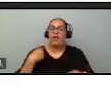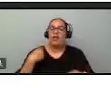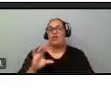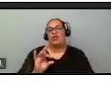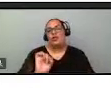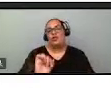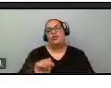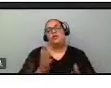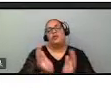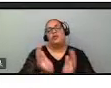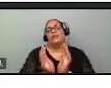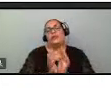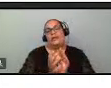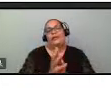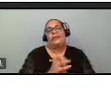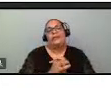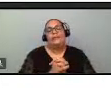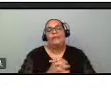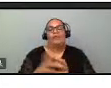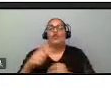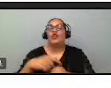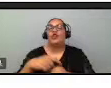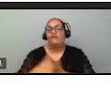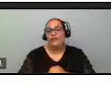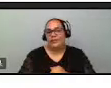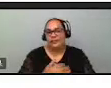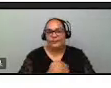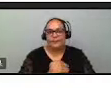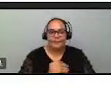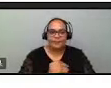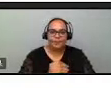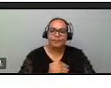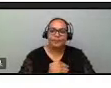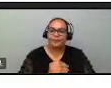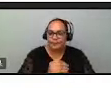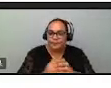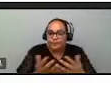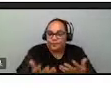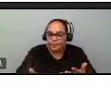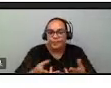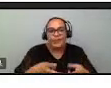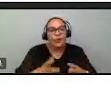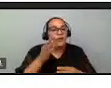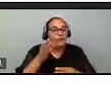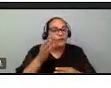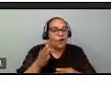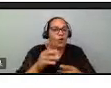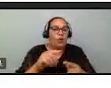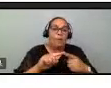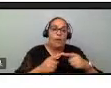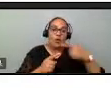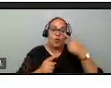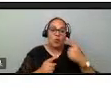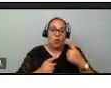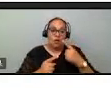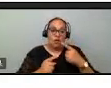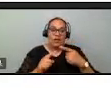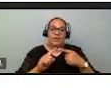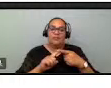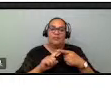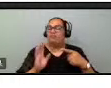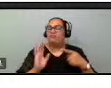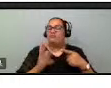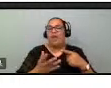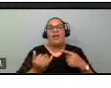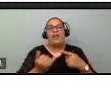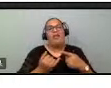Tuesday stakeholder uh conference so the way forward chair under point one is